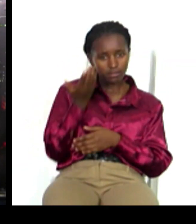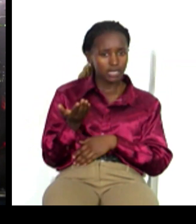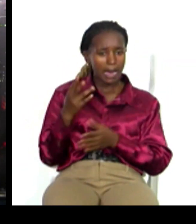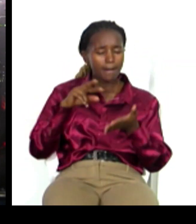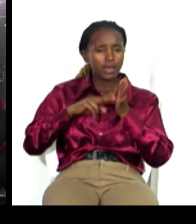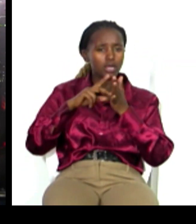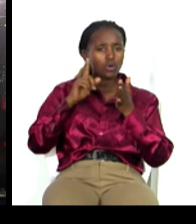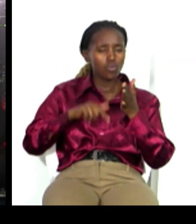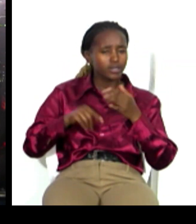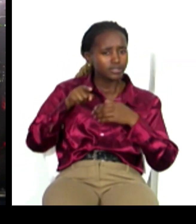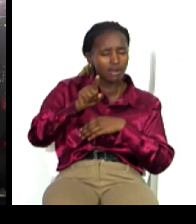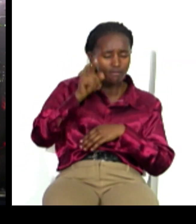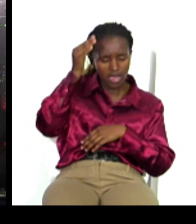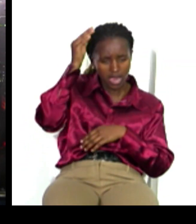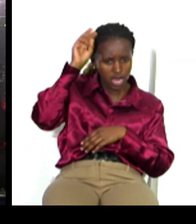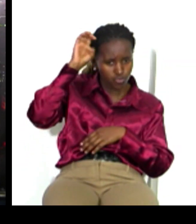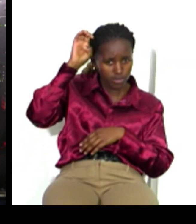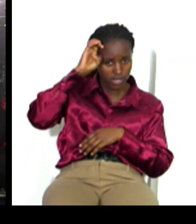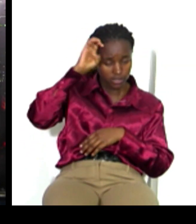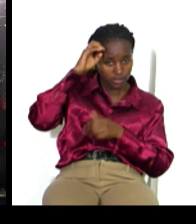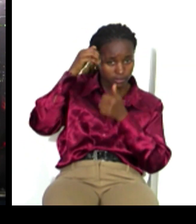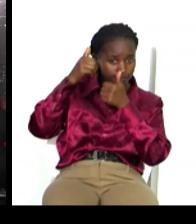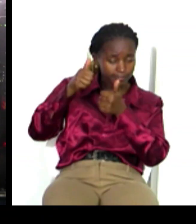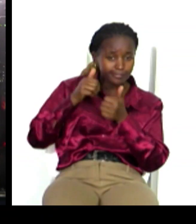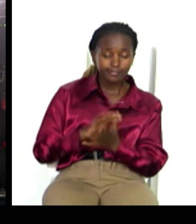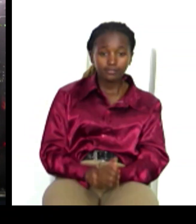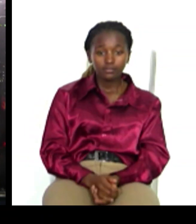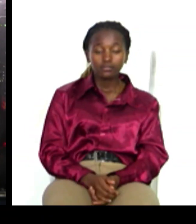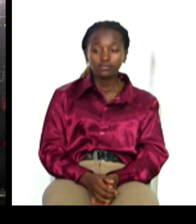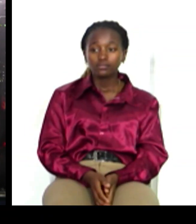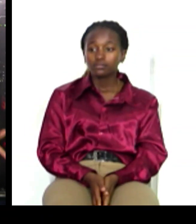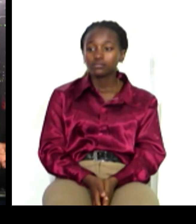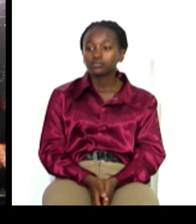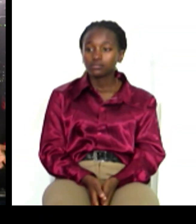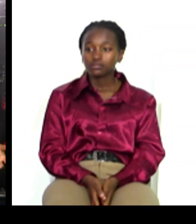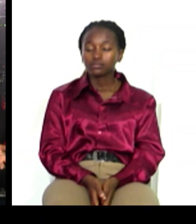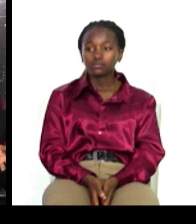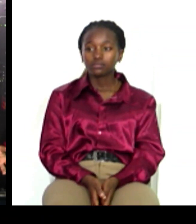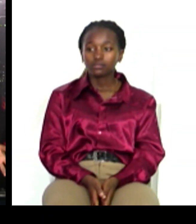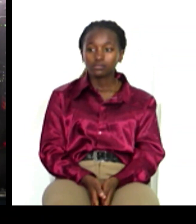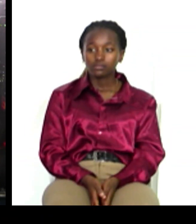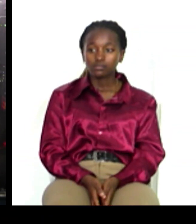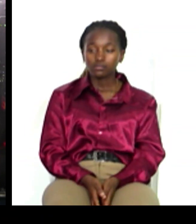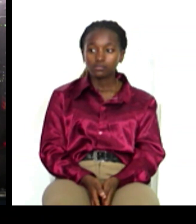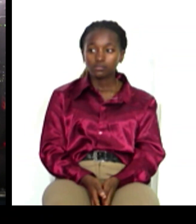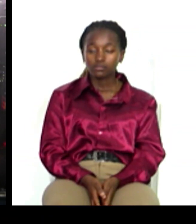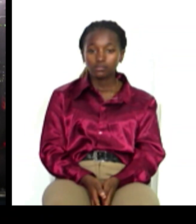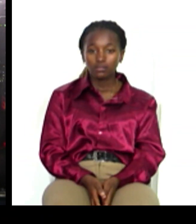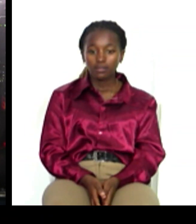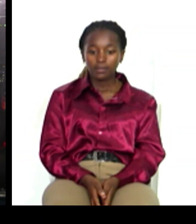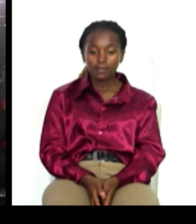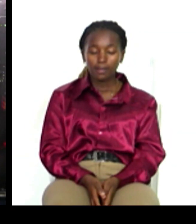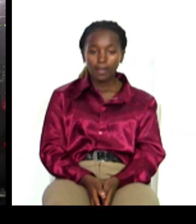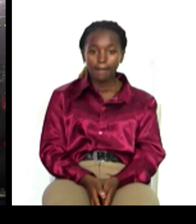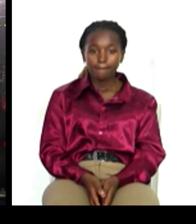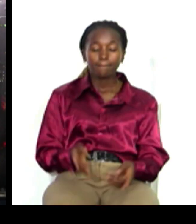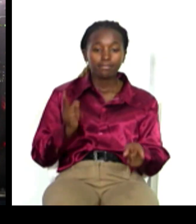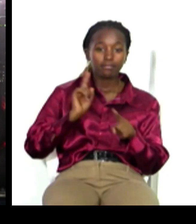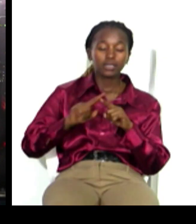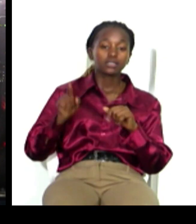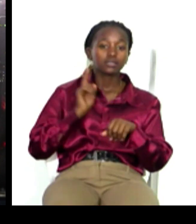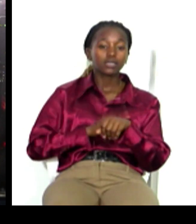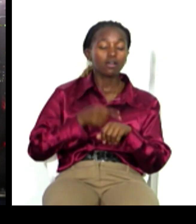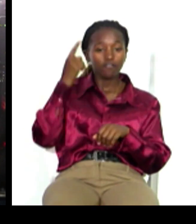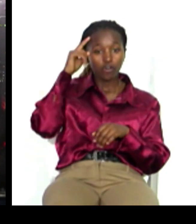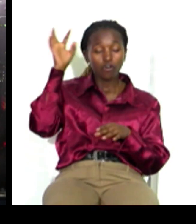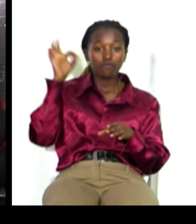Unaona? Right. It means that these people watakula pesa yao. Utawapatia pesa ndio watakula. Kwa ballot ikikuja 2027, they are going to